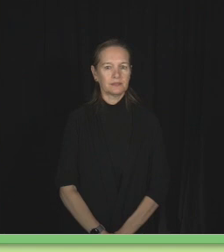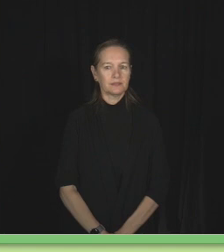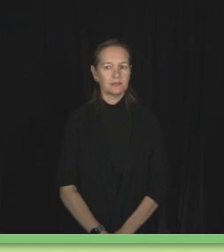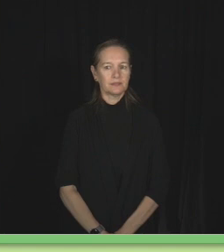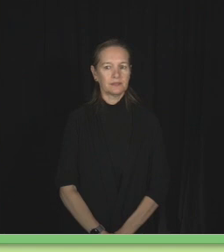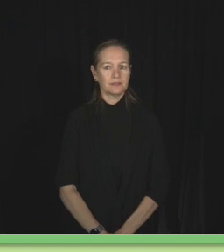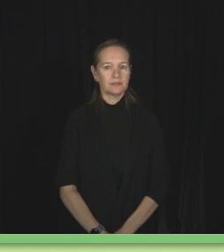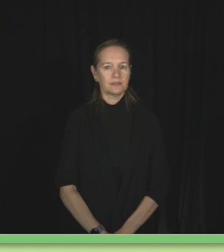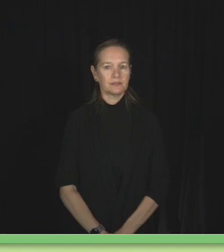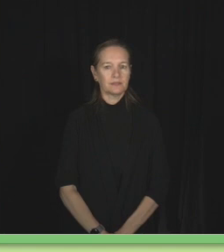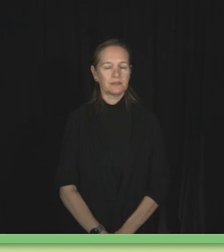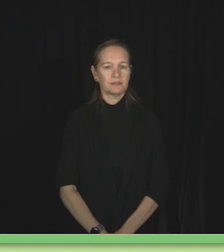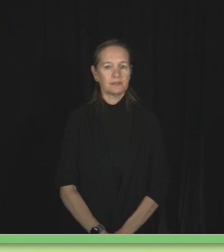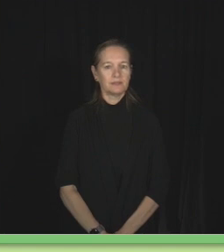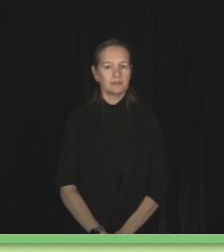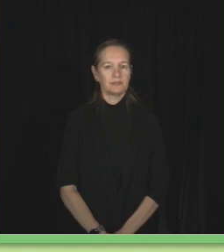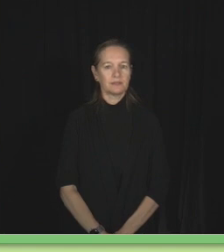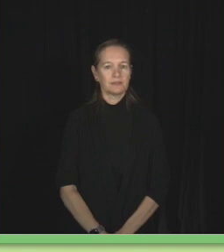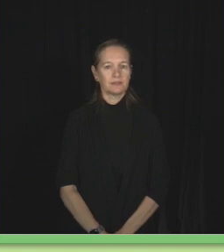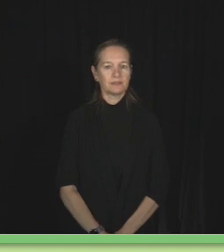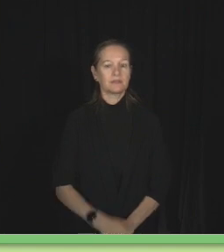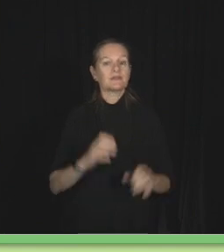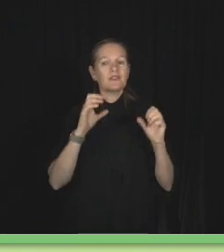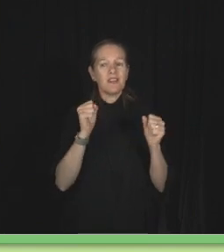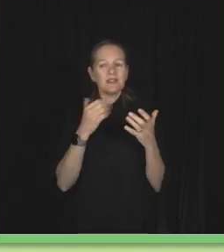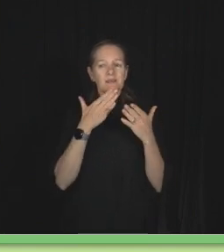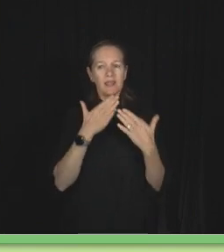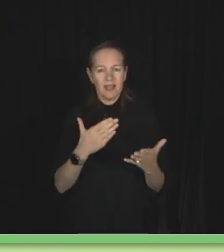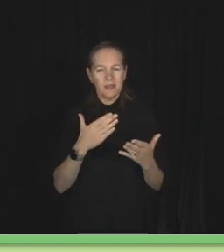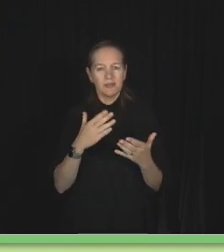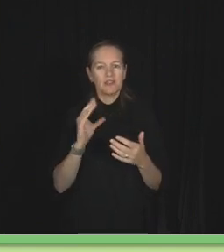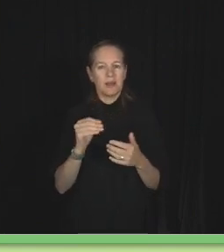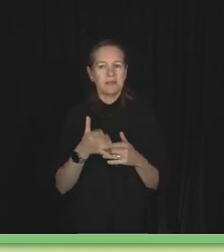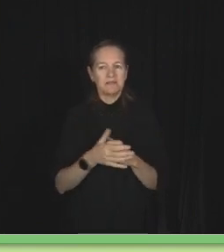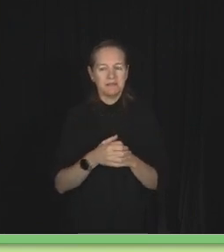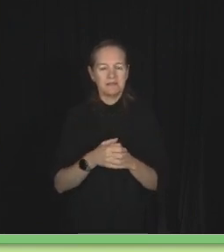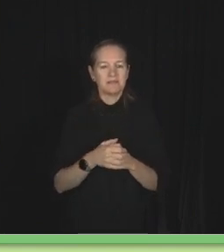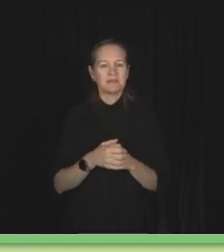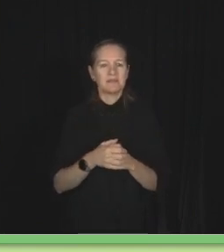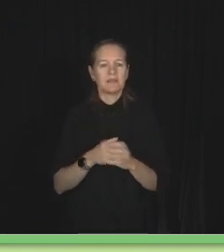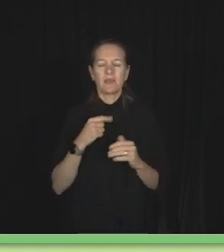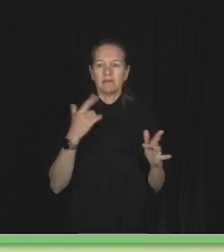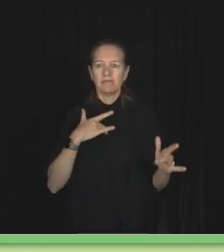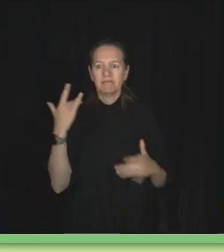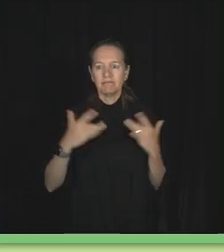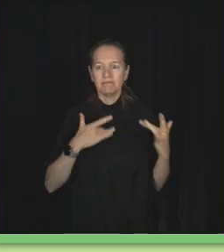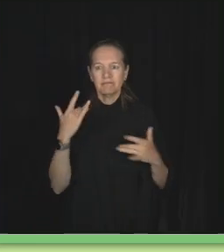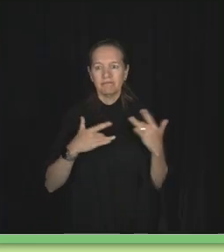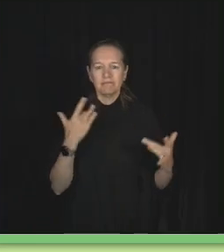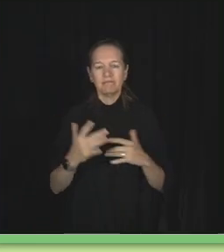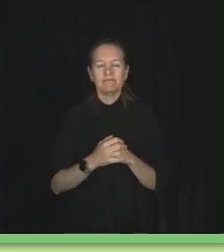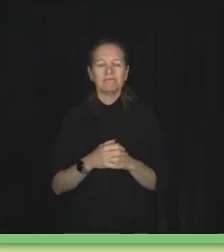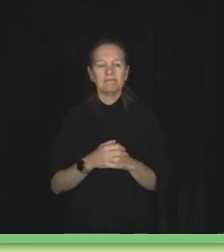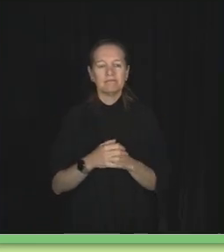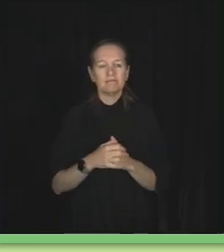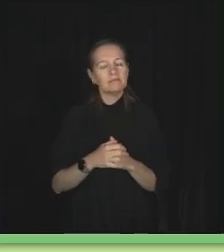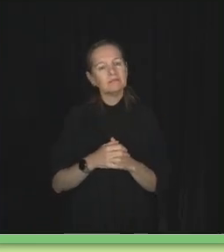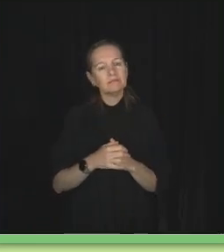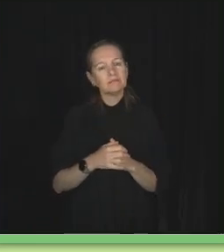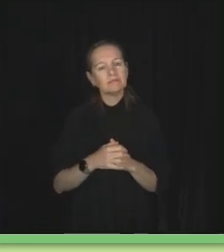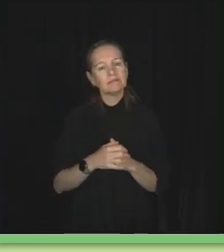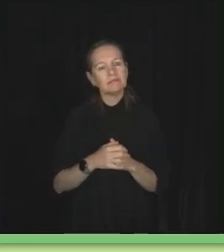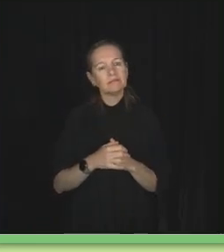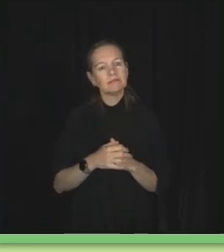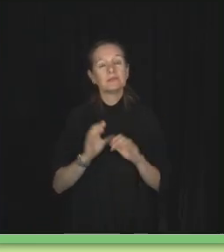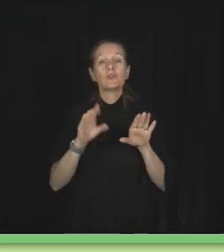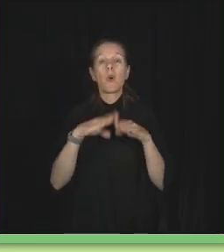Got it, thanks. Awesome, thank you, gentlemen. So, very excited. We're going to be kind of ending the